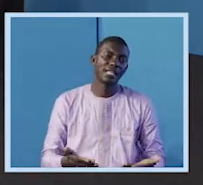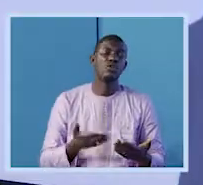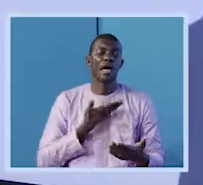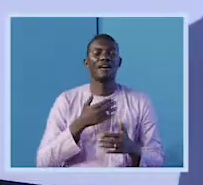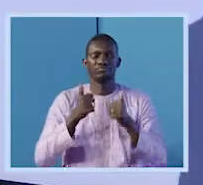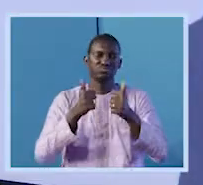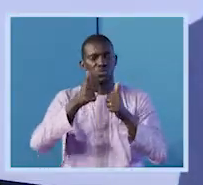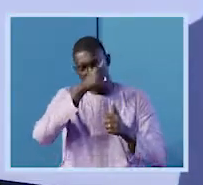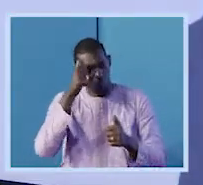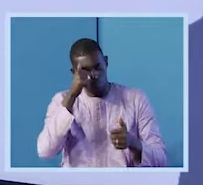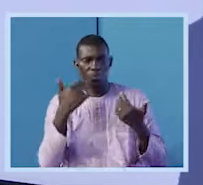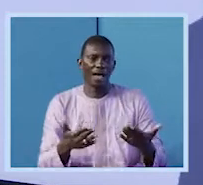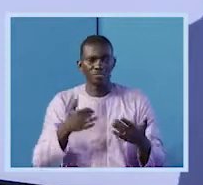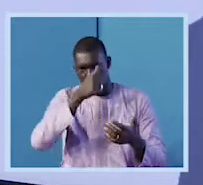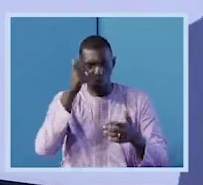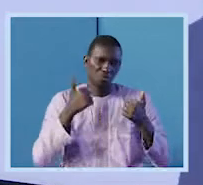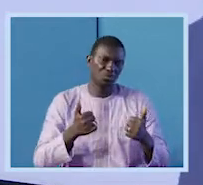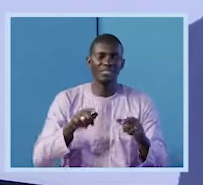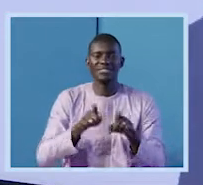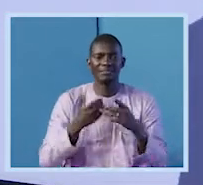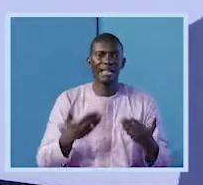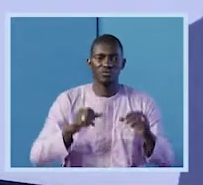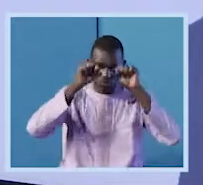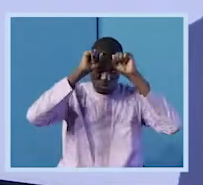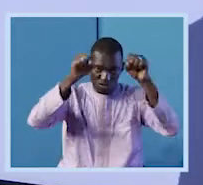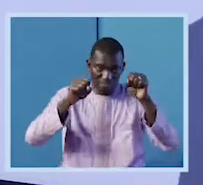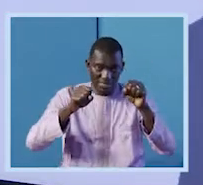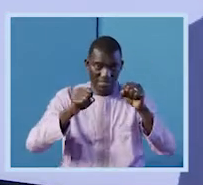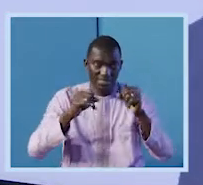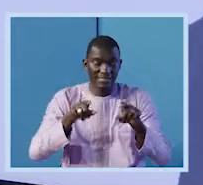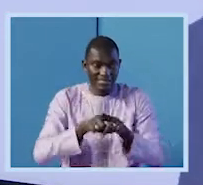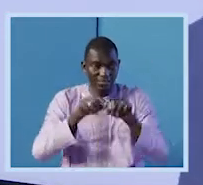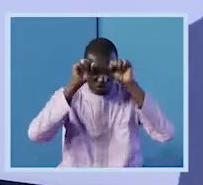stable job. Now you have a stable job, and now that the government is now